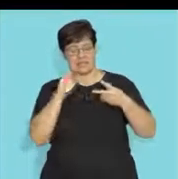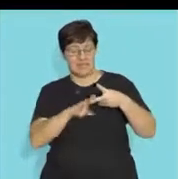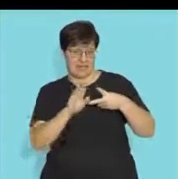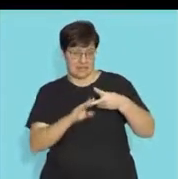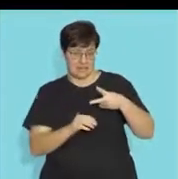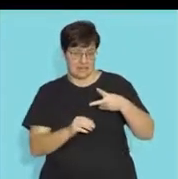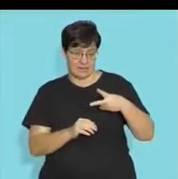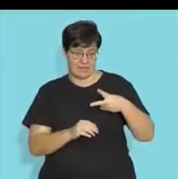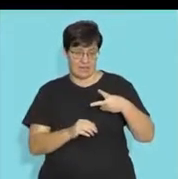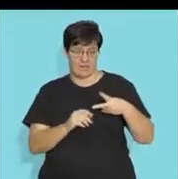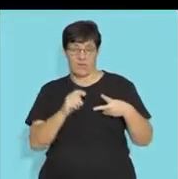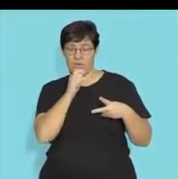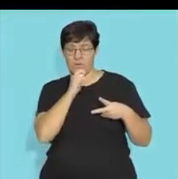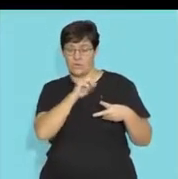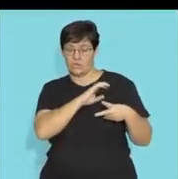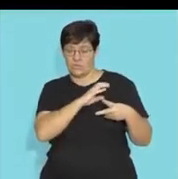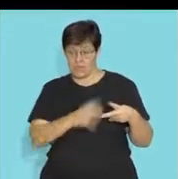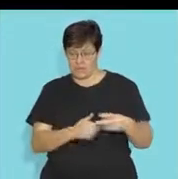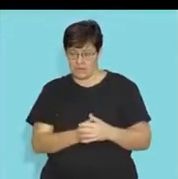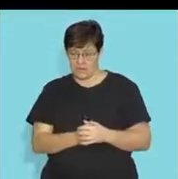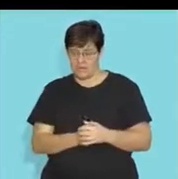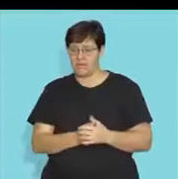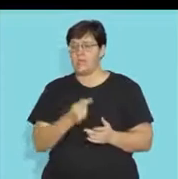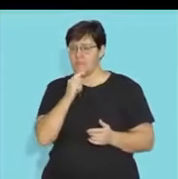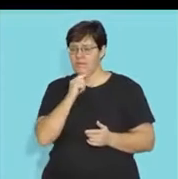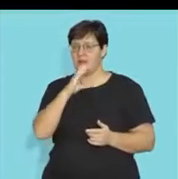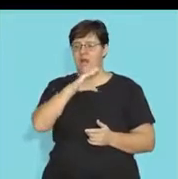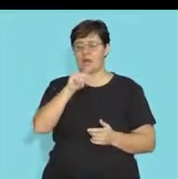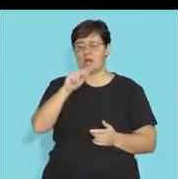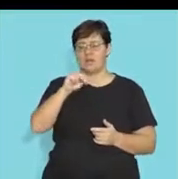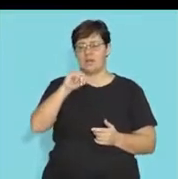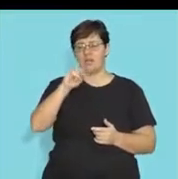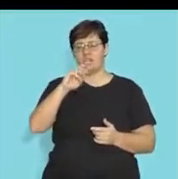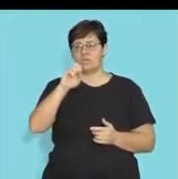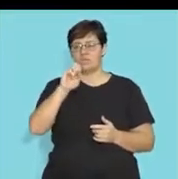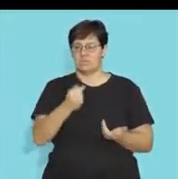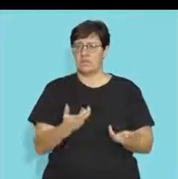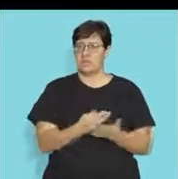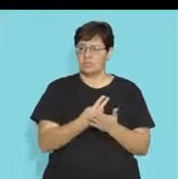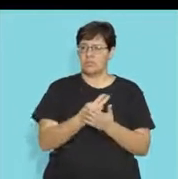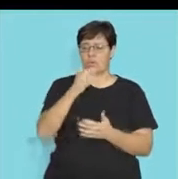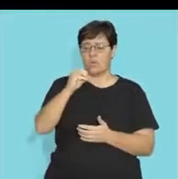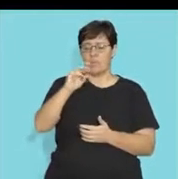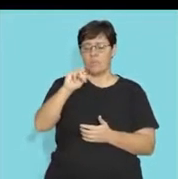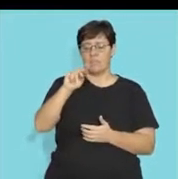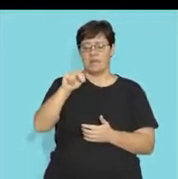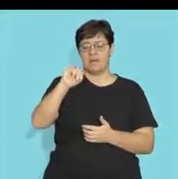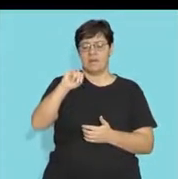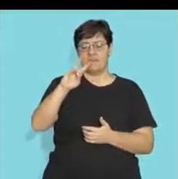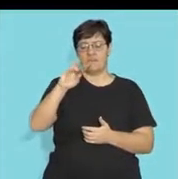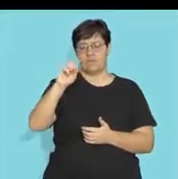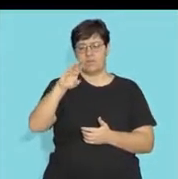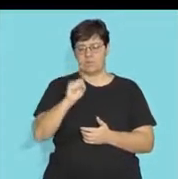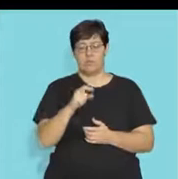would be your secondary consumers. The secondary consumers would be your carnivores and your omnivores, and these are those individuals